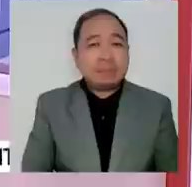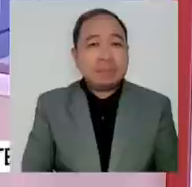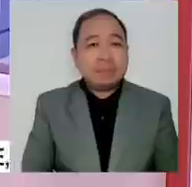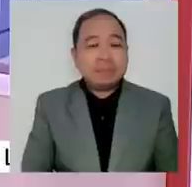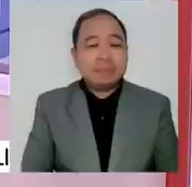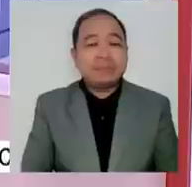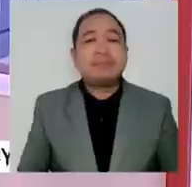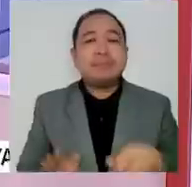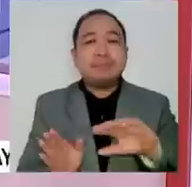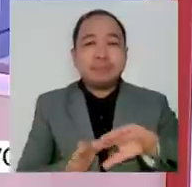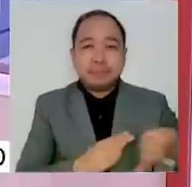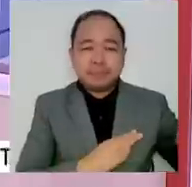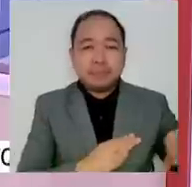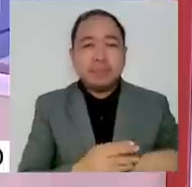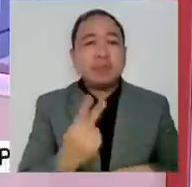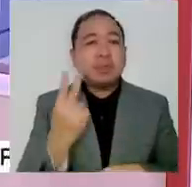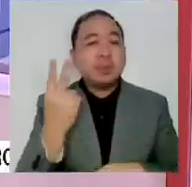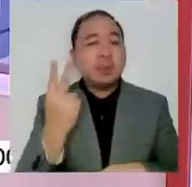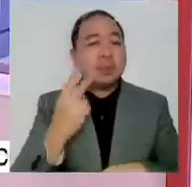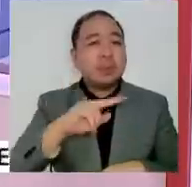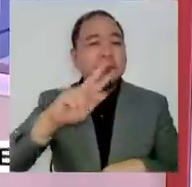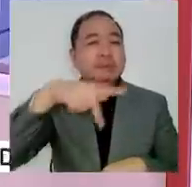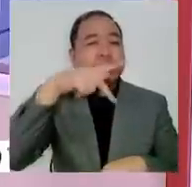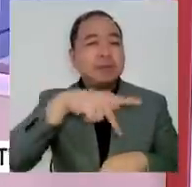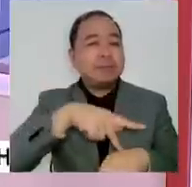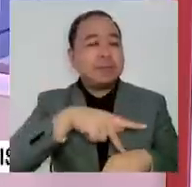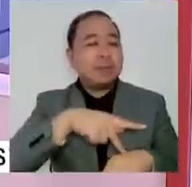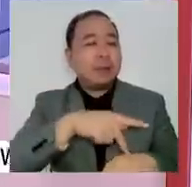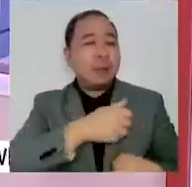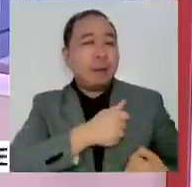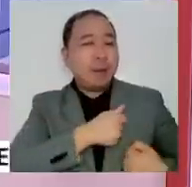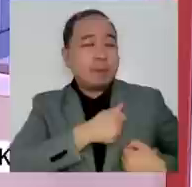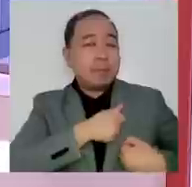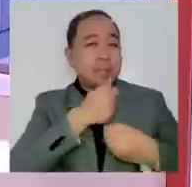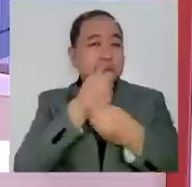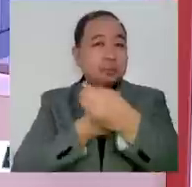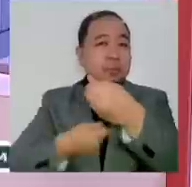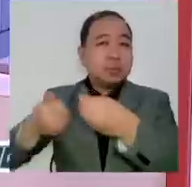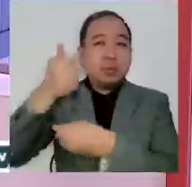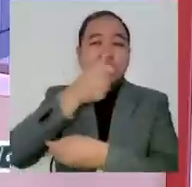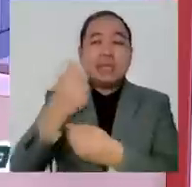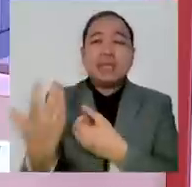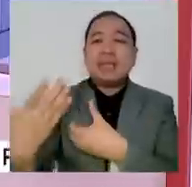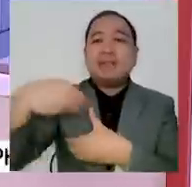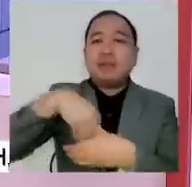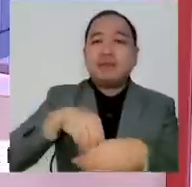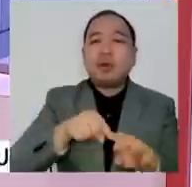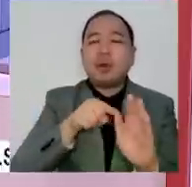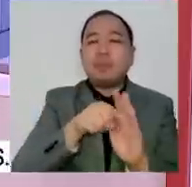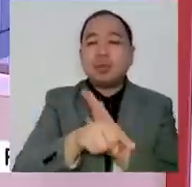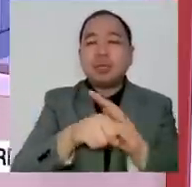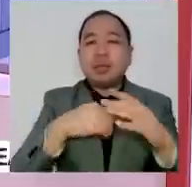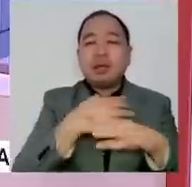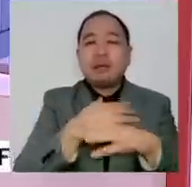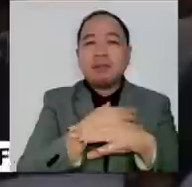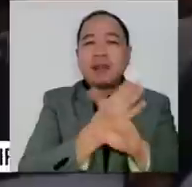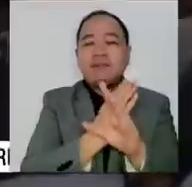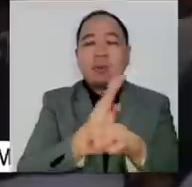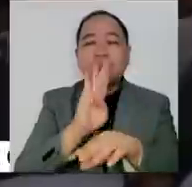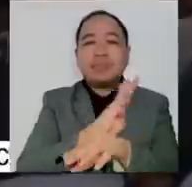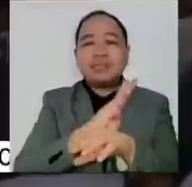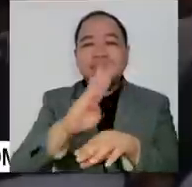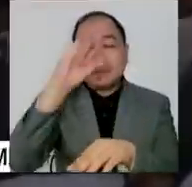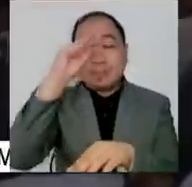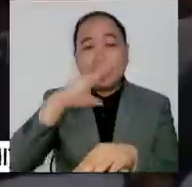Two Philippine Army senior officials tagged in the murder of a Davao City-based businesswoman last year, set to